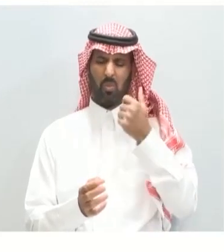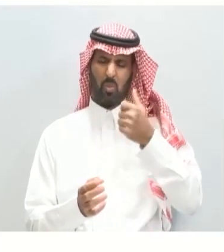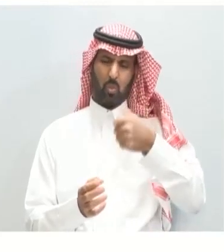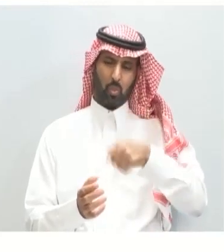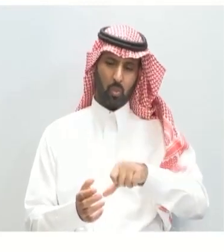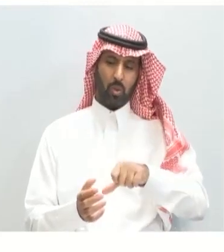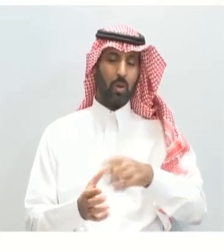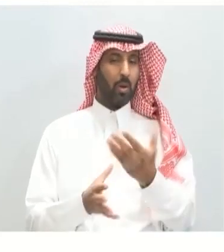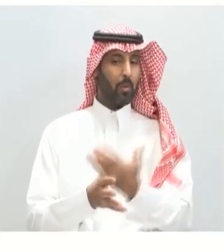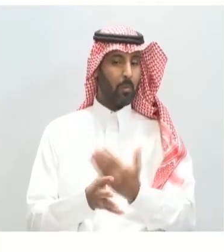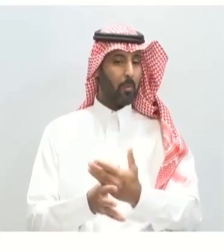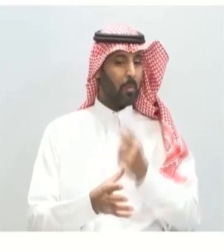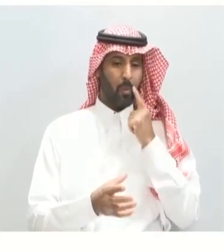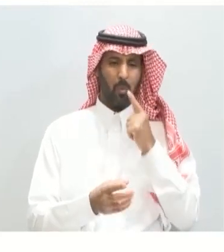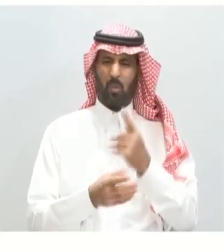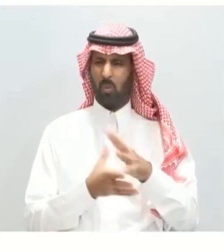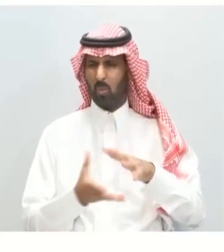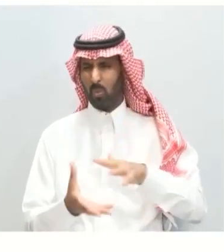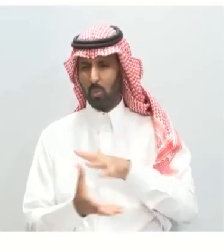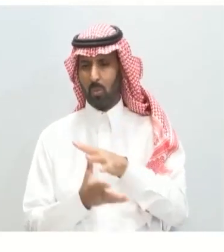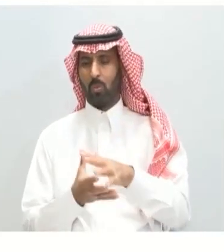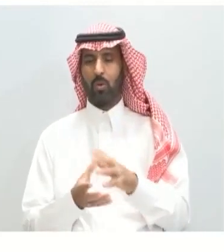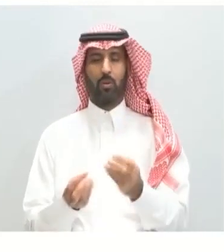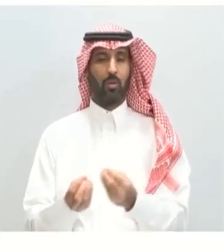disappointed because there were problems. So